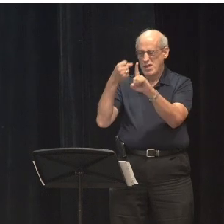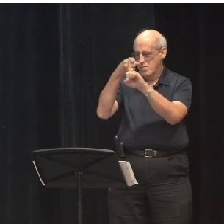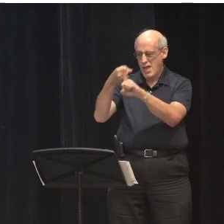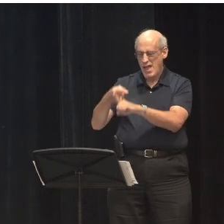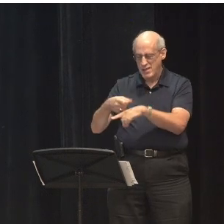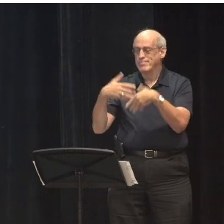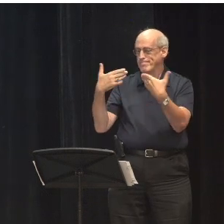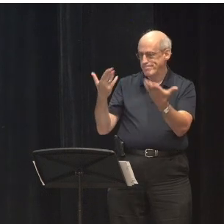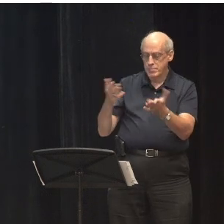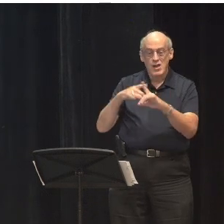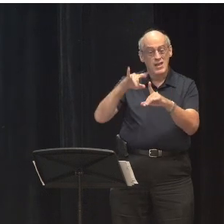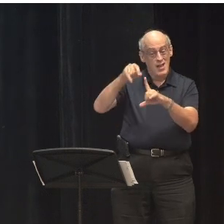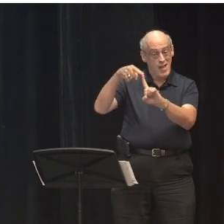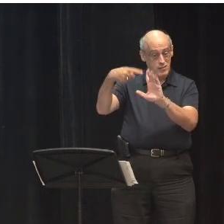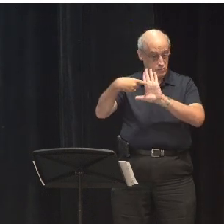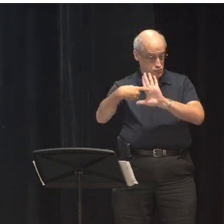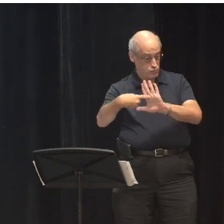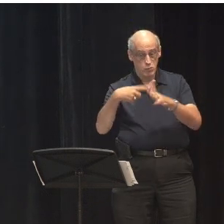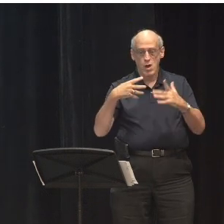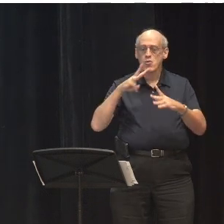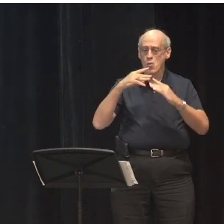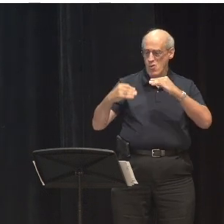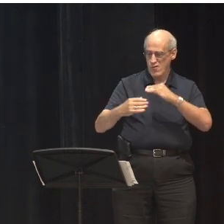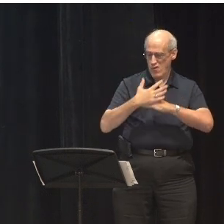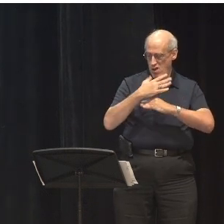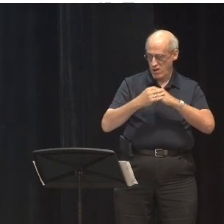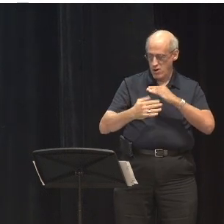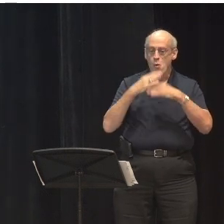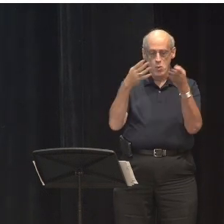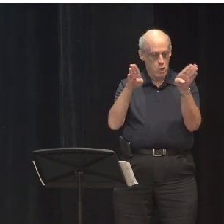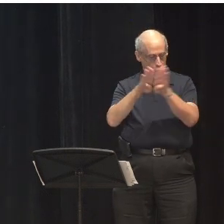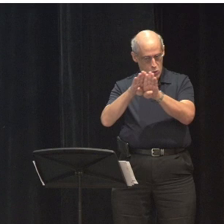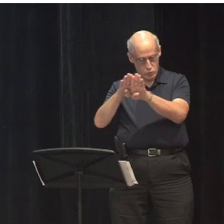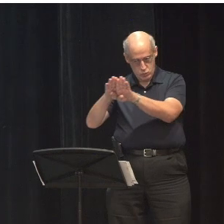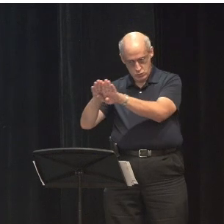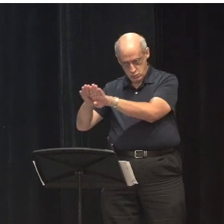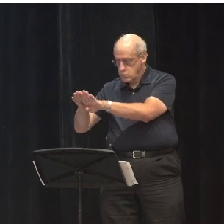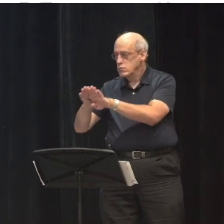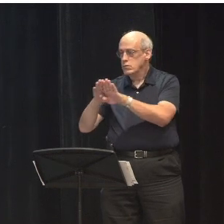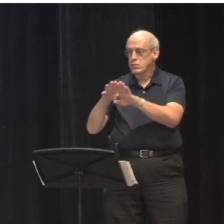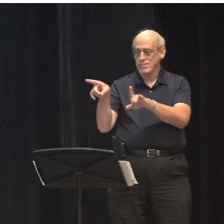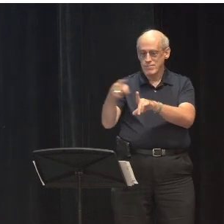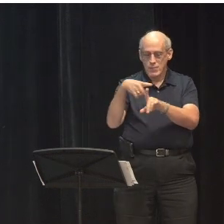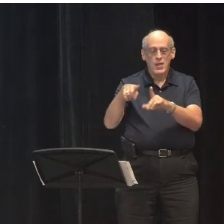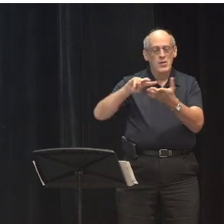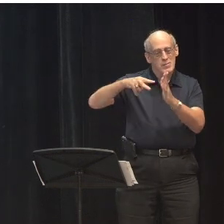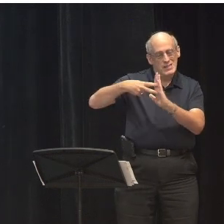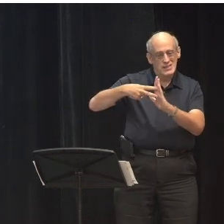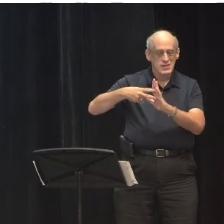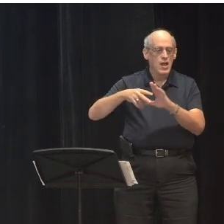EIS that the waterfront and will be closed in segments, and that will be rerouting